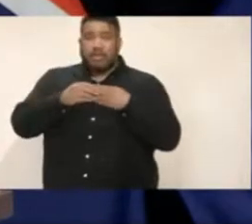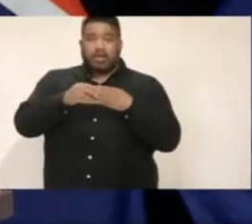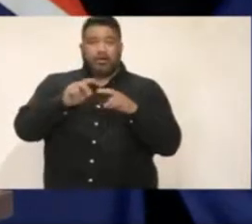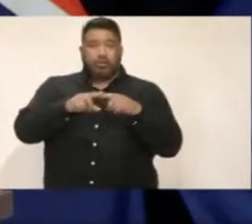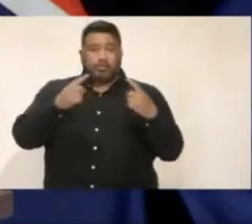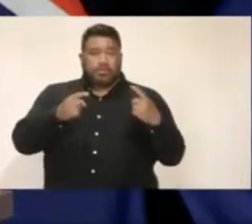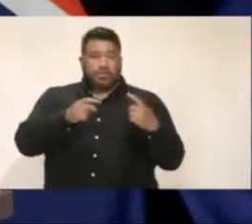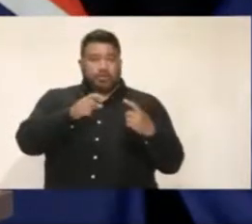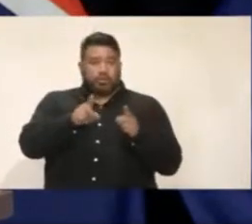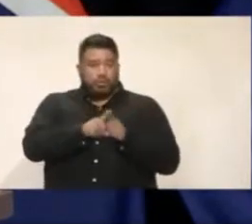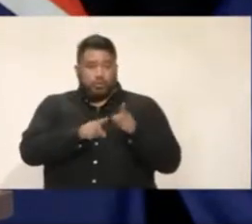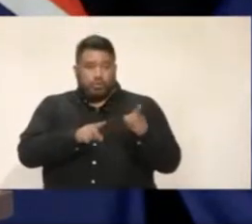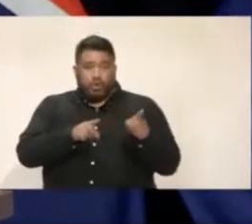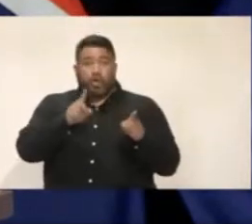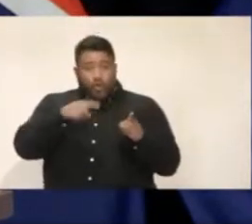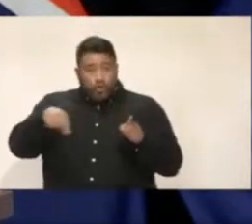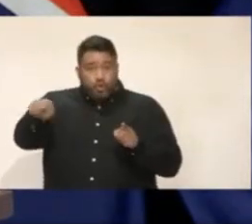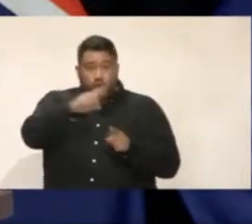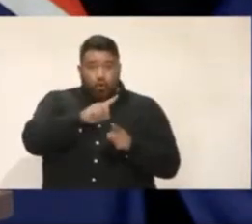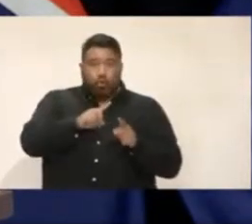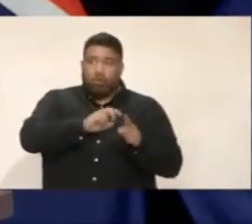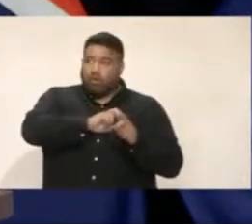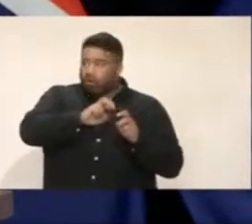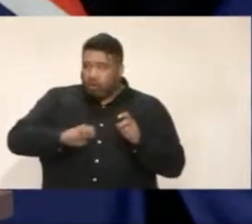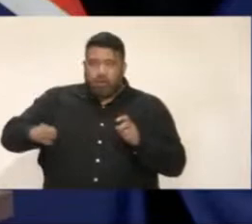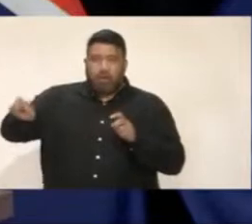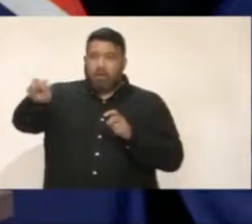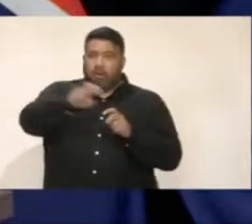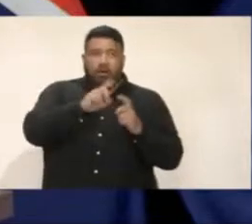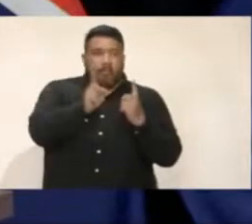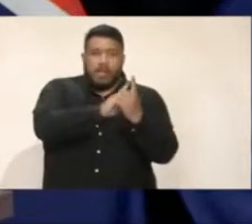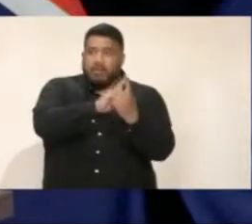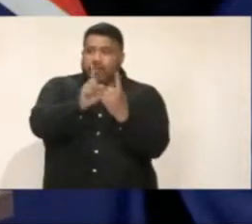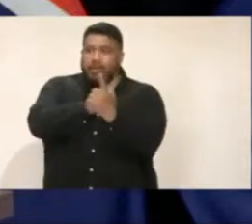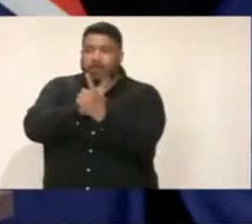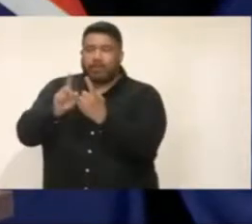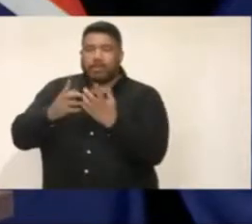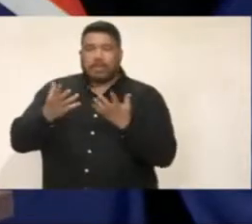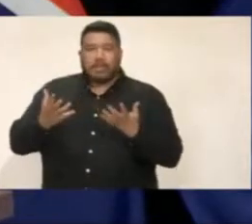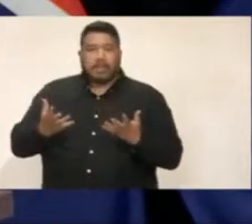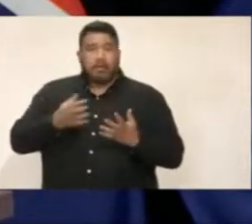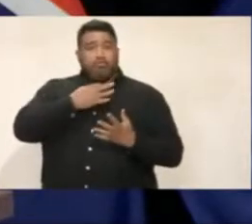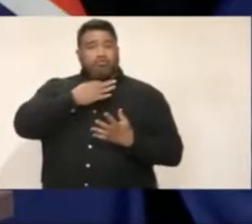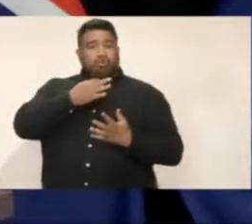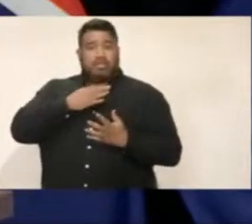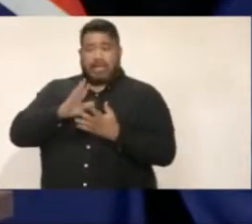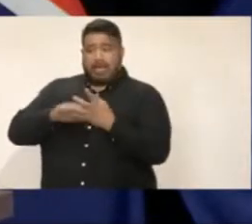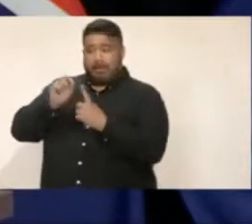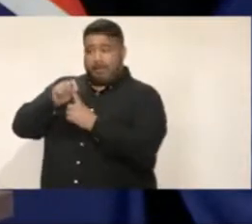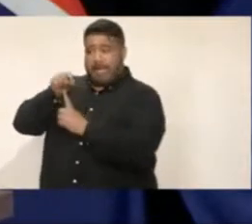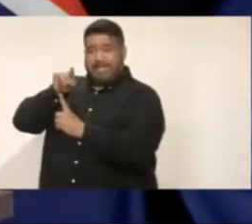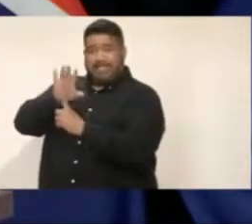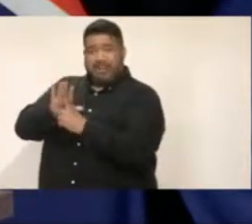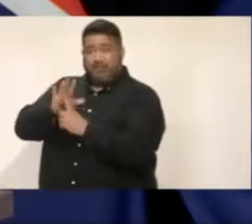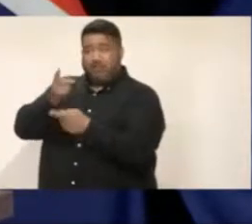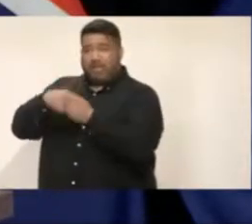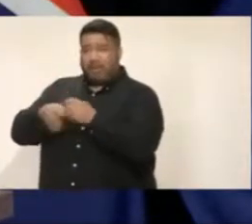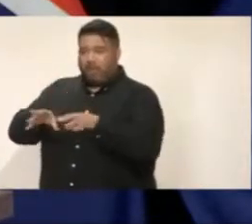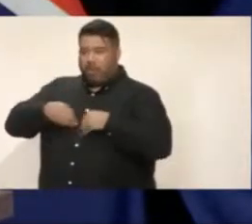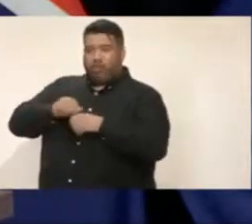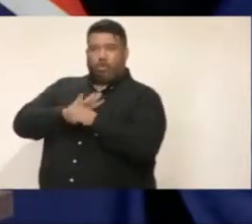with large groups of people. Is there the risk that politicians could become super spreaders? Oh, and that's